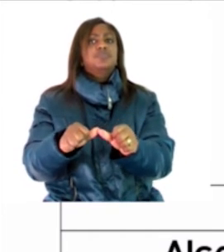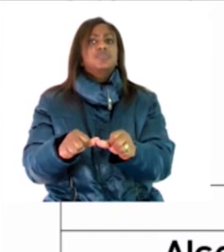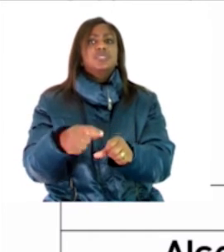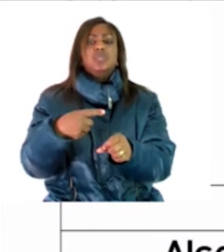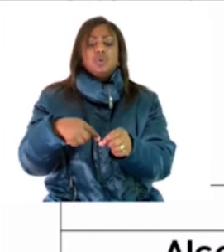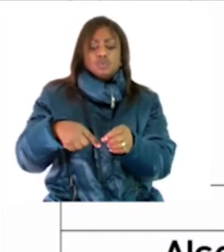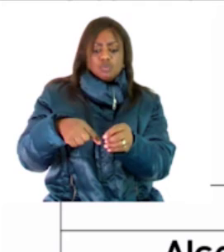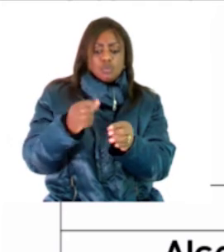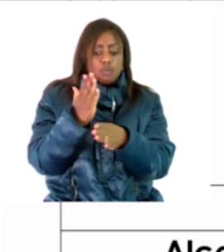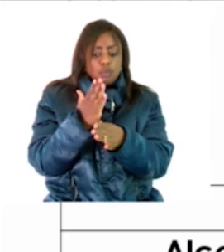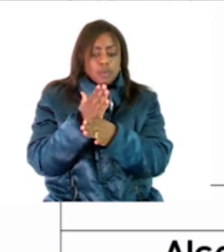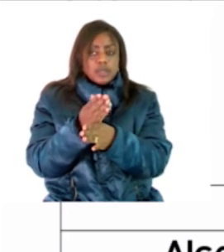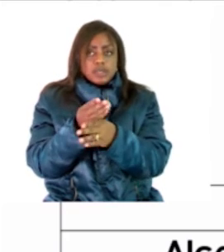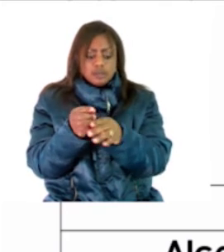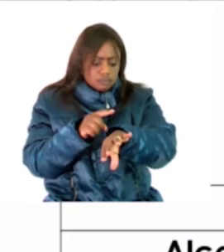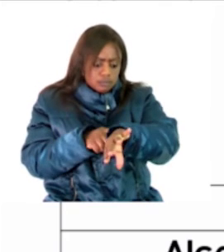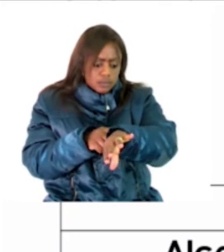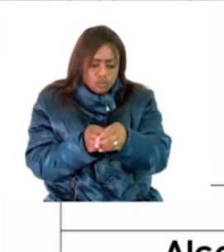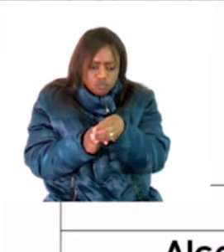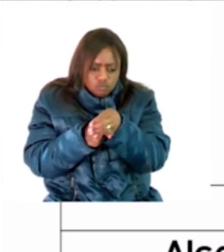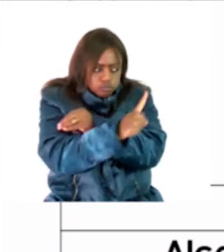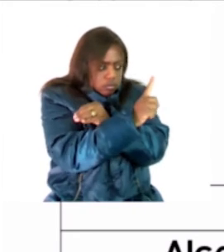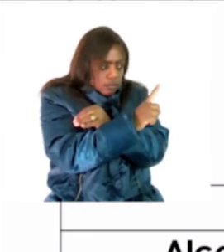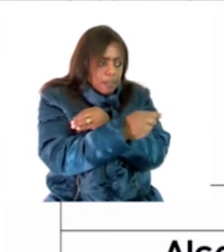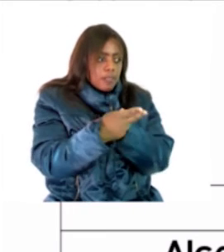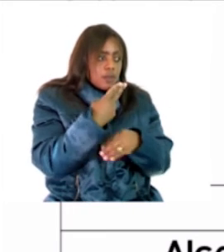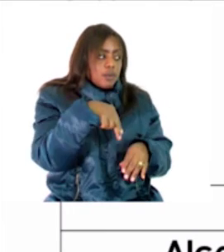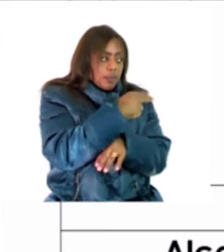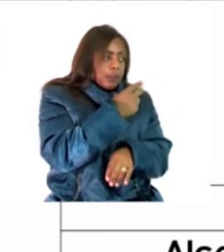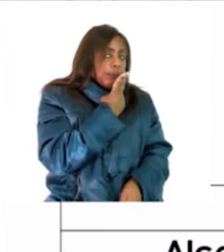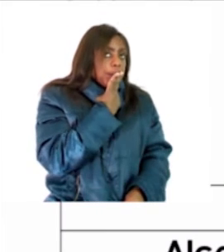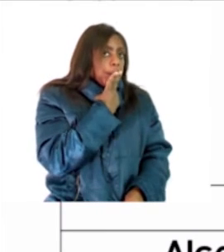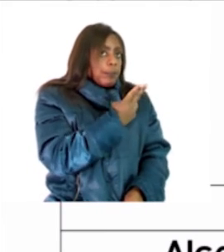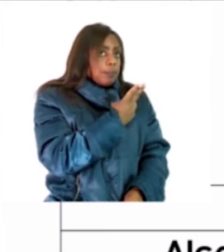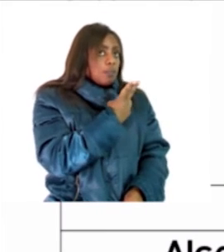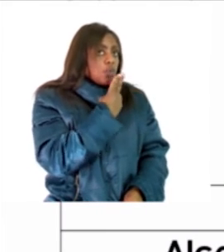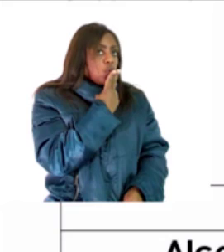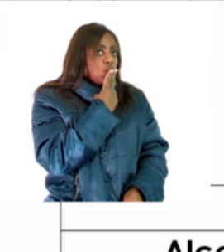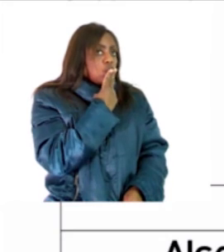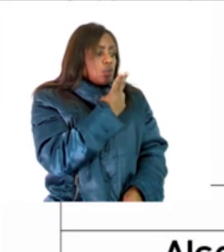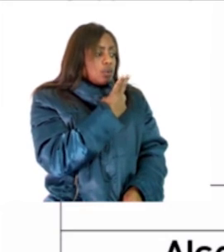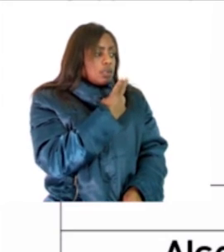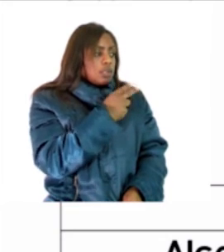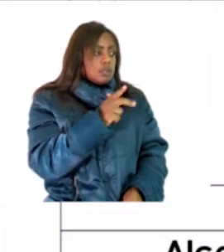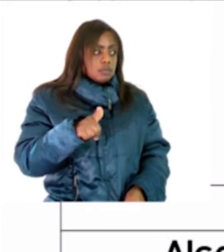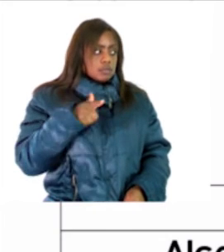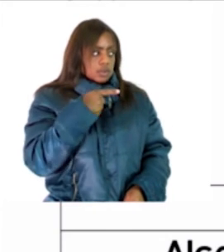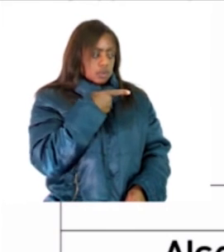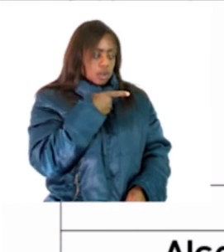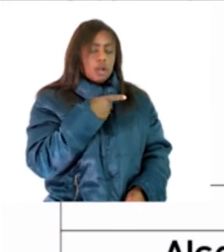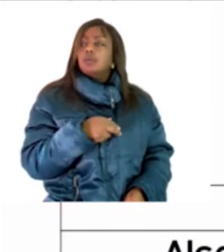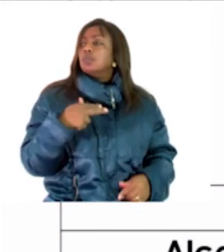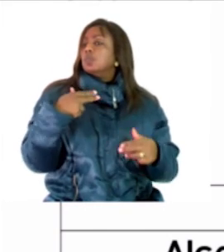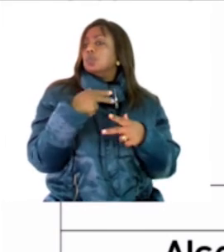have to sneak in and go smoke. And then by then, your supervisor or your boss or whoever is in charge will start